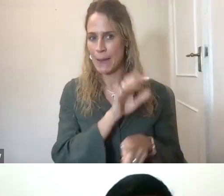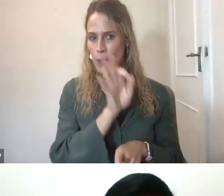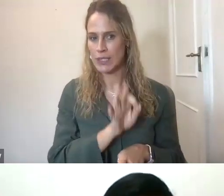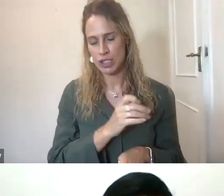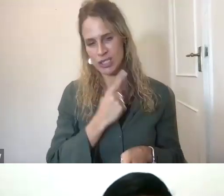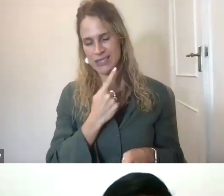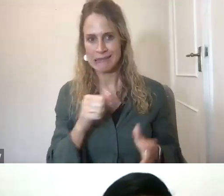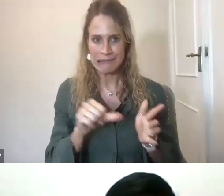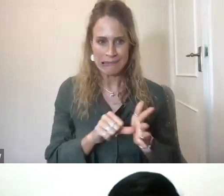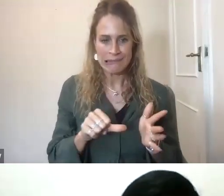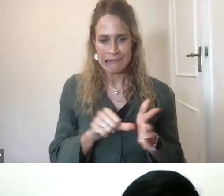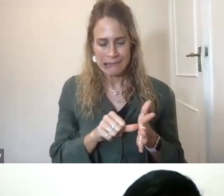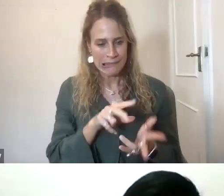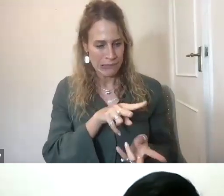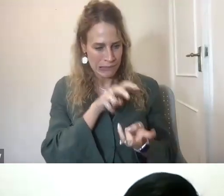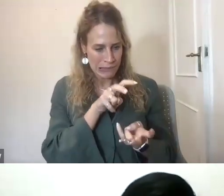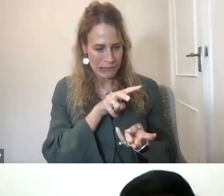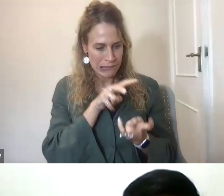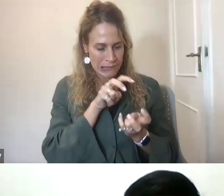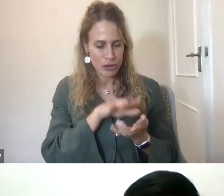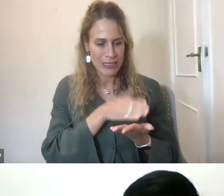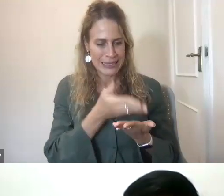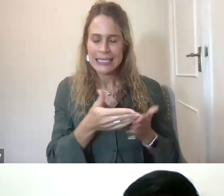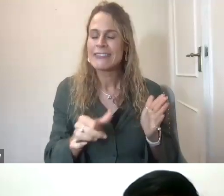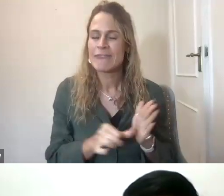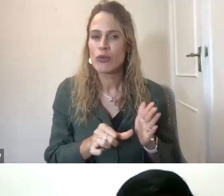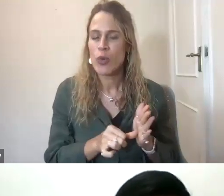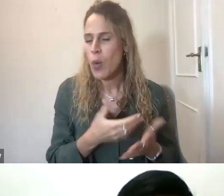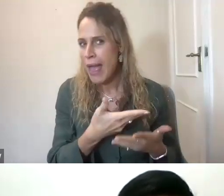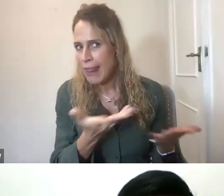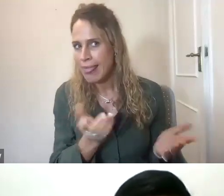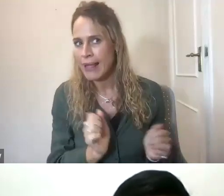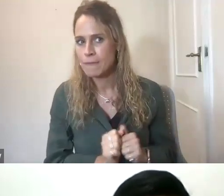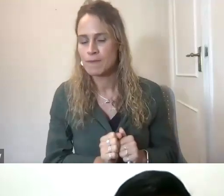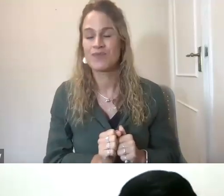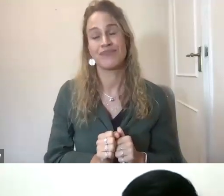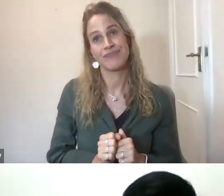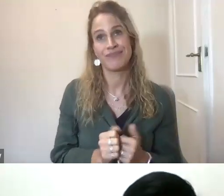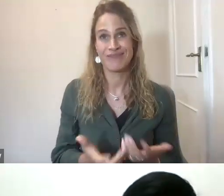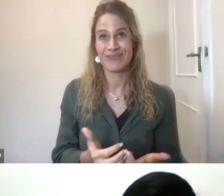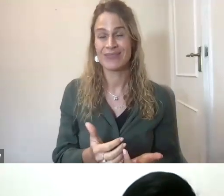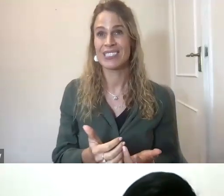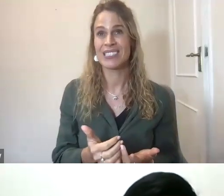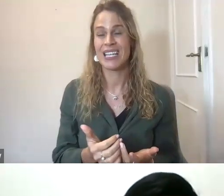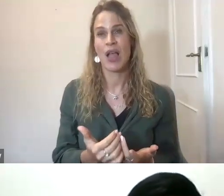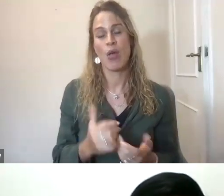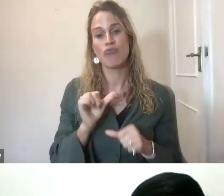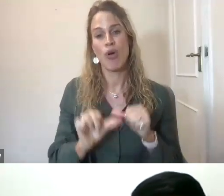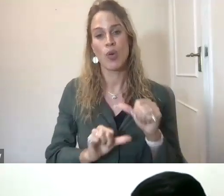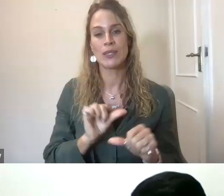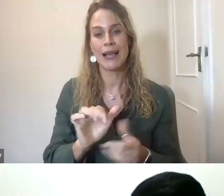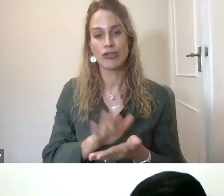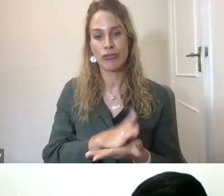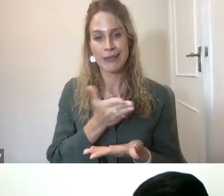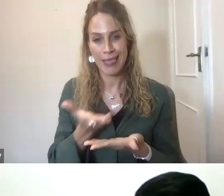you found a way through in the translation? All right. I guess in translation, we are